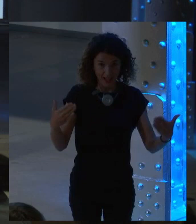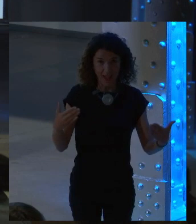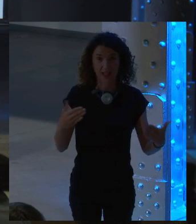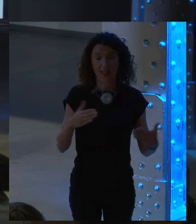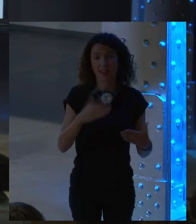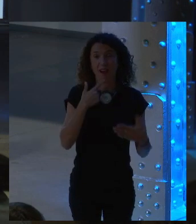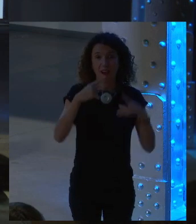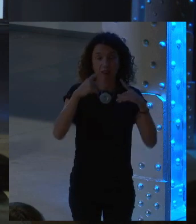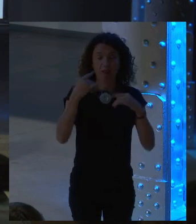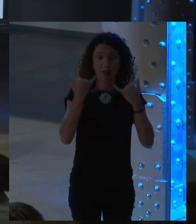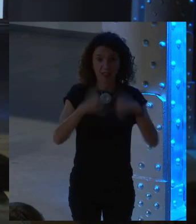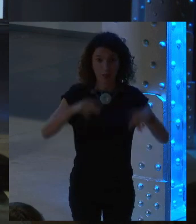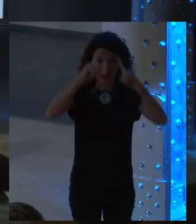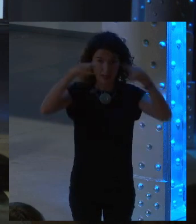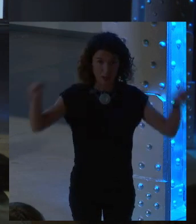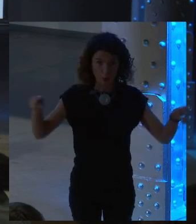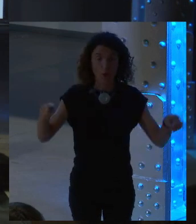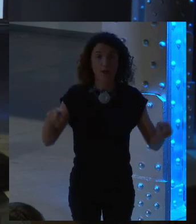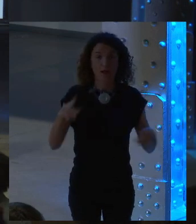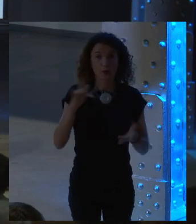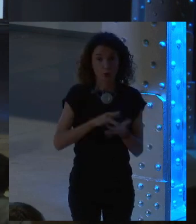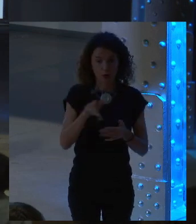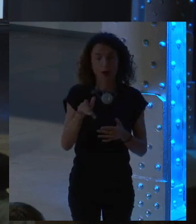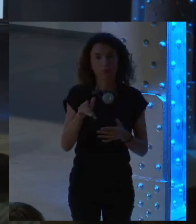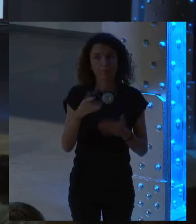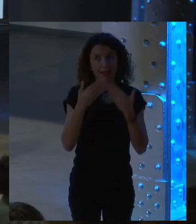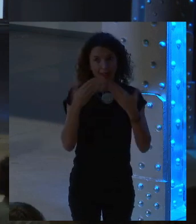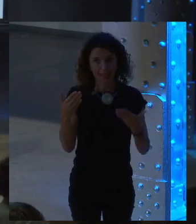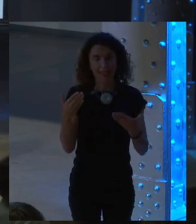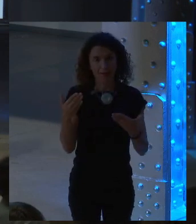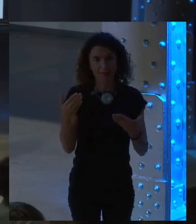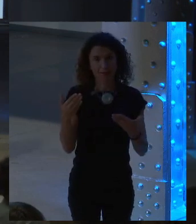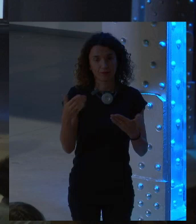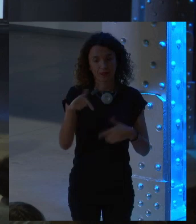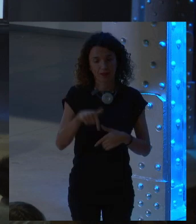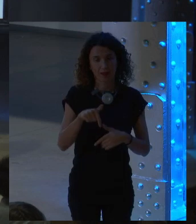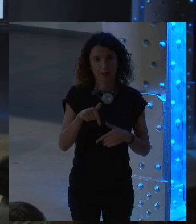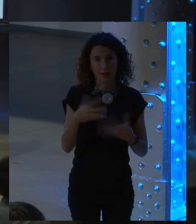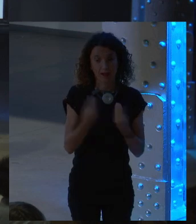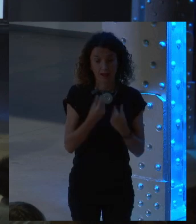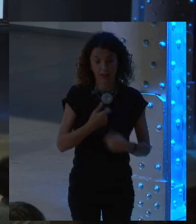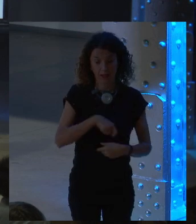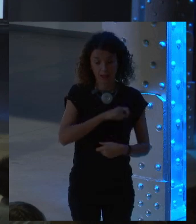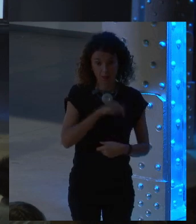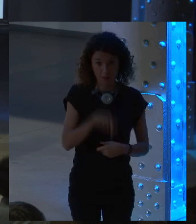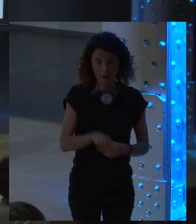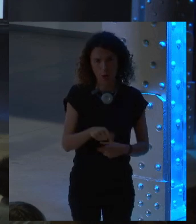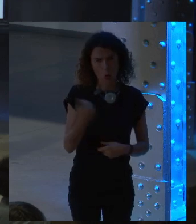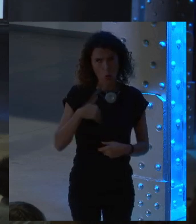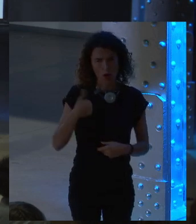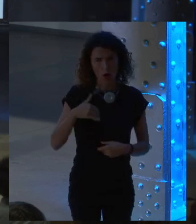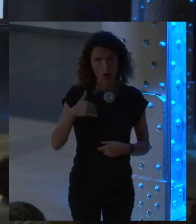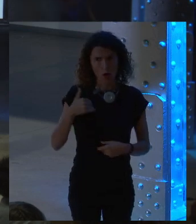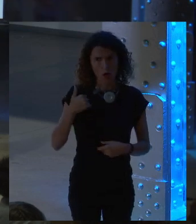us, and thanks to the Hay Festival in Segovia for making this possible and for bringing her with